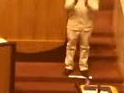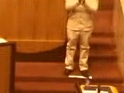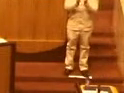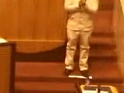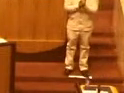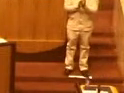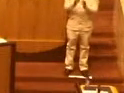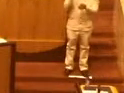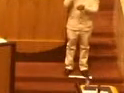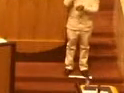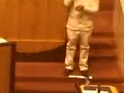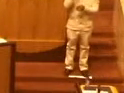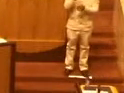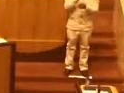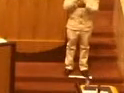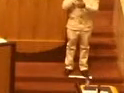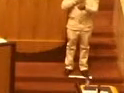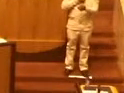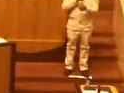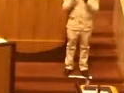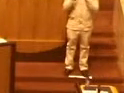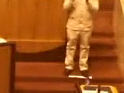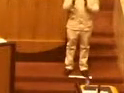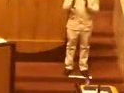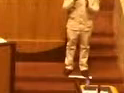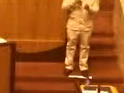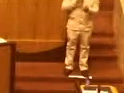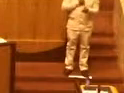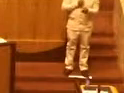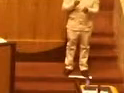Ma Hosiaro Nabem Baro Nabem Bamu,